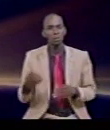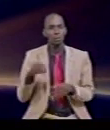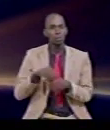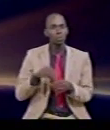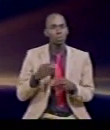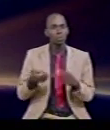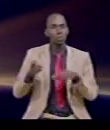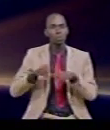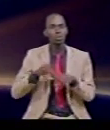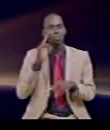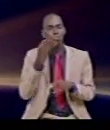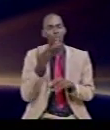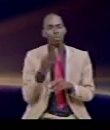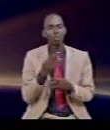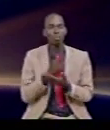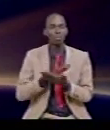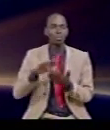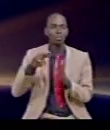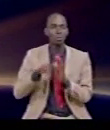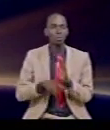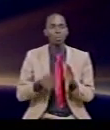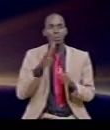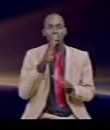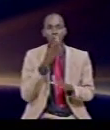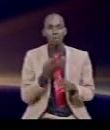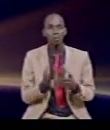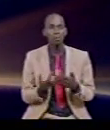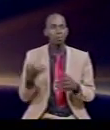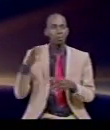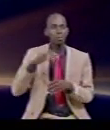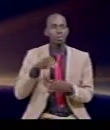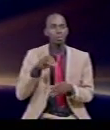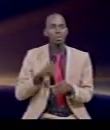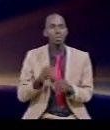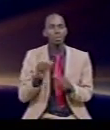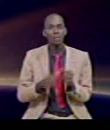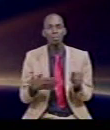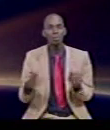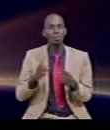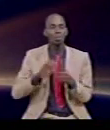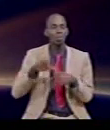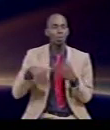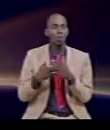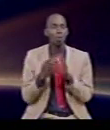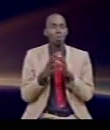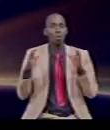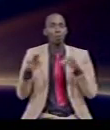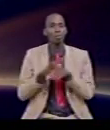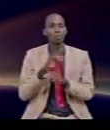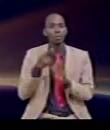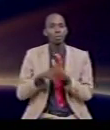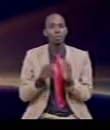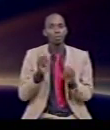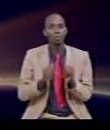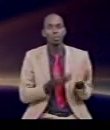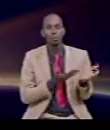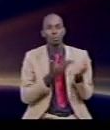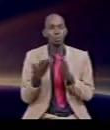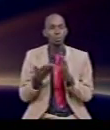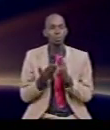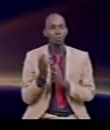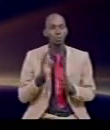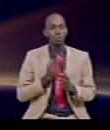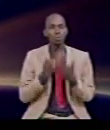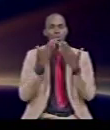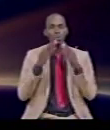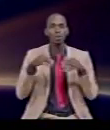righteousness, being enriched in everything to all bountifulness, which causeth through us thanksgiving to God. For